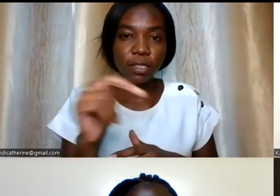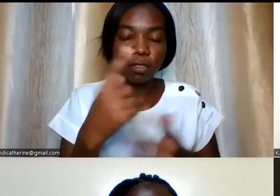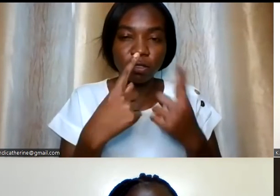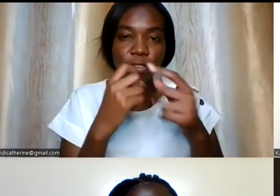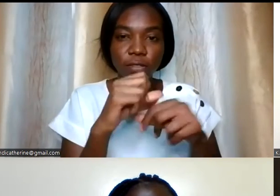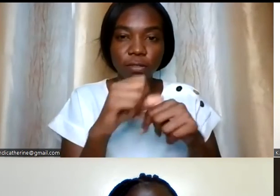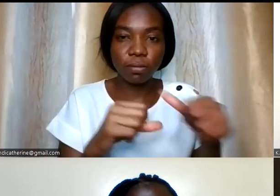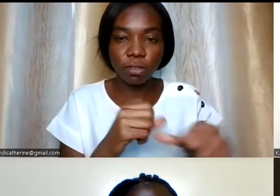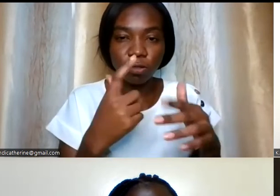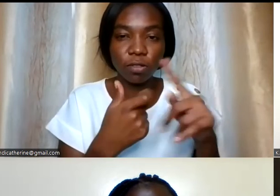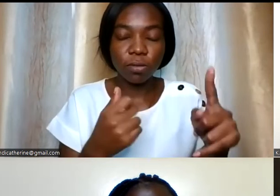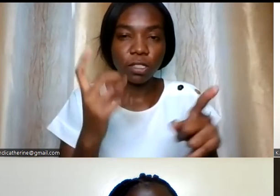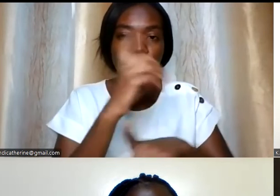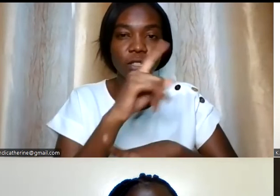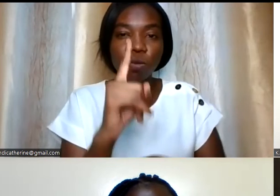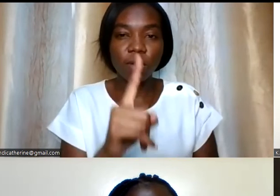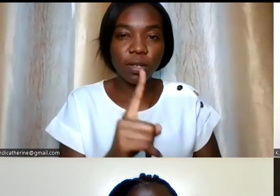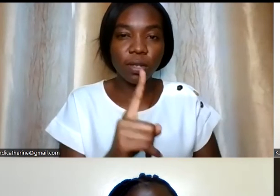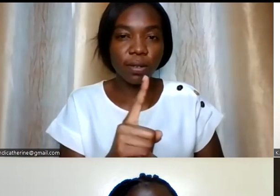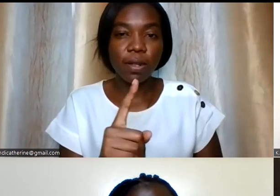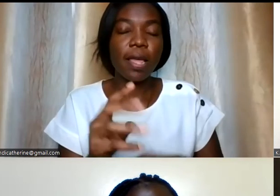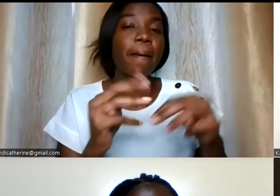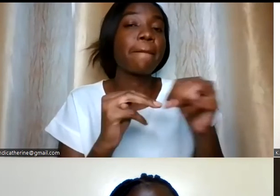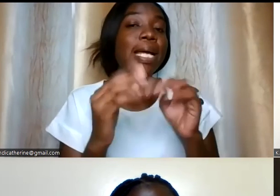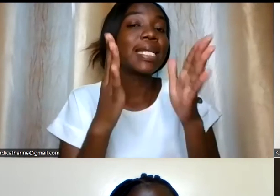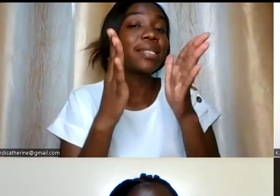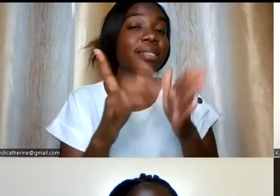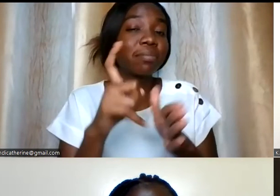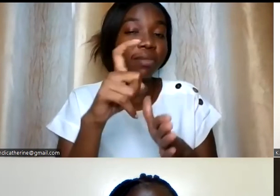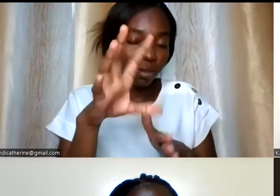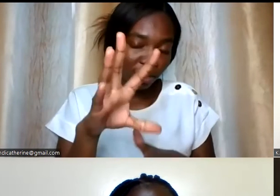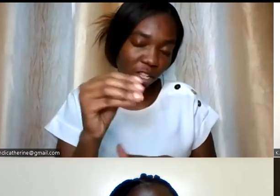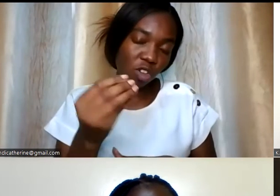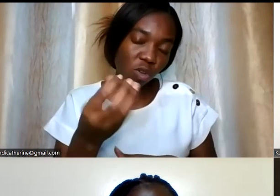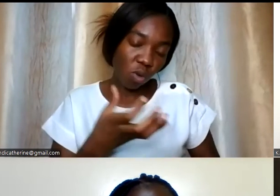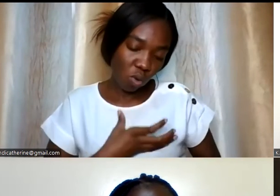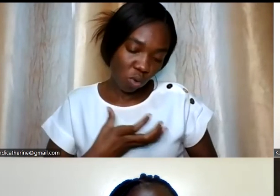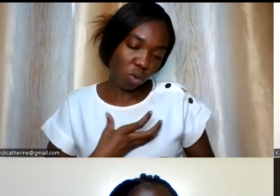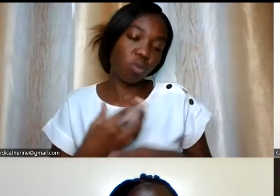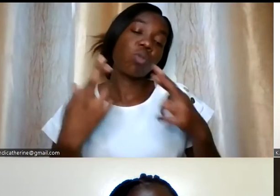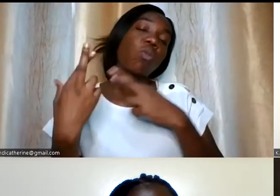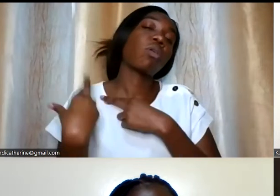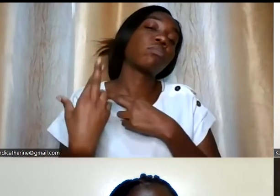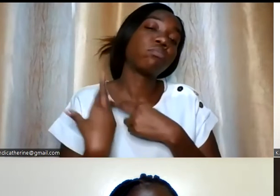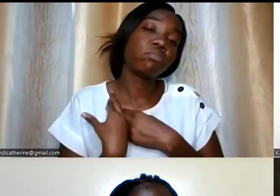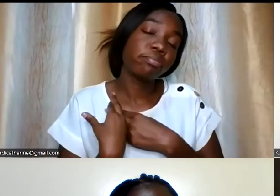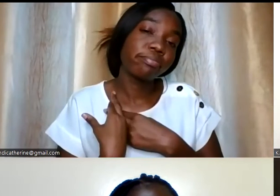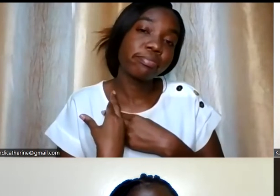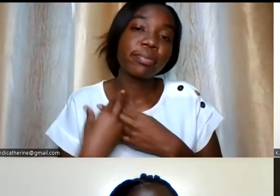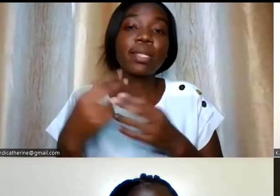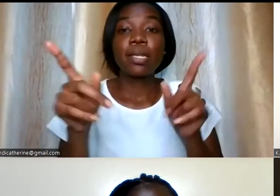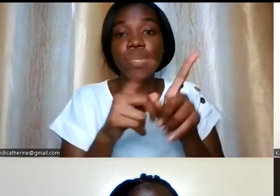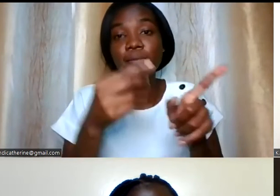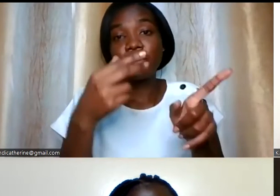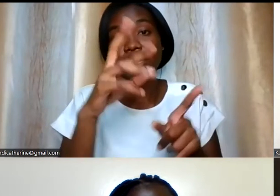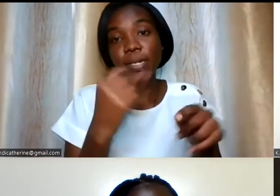day one, let managers take ownership of their role. As HR, we've already said